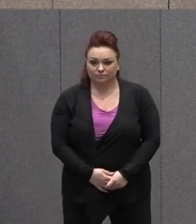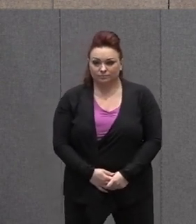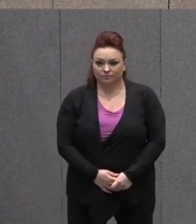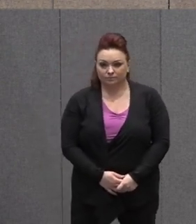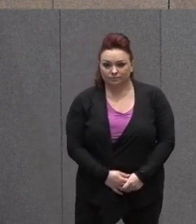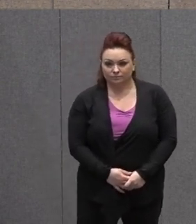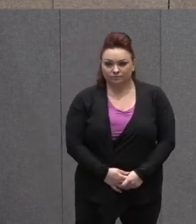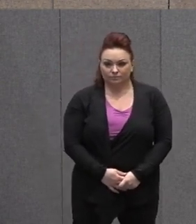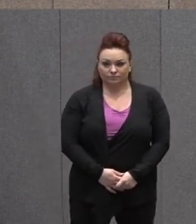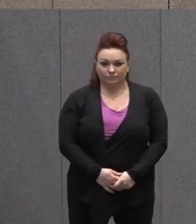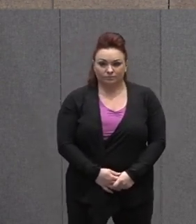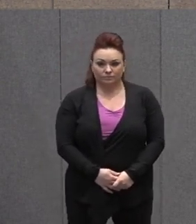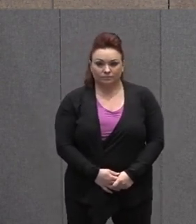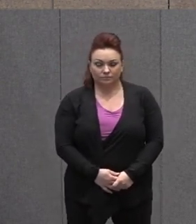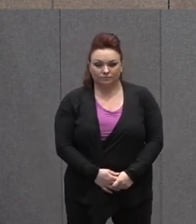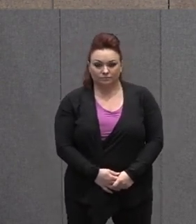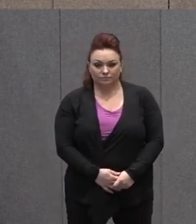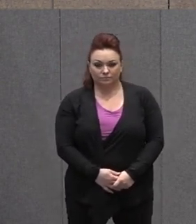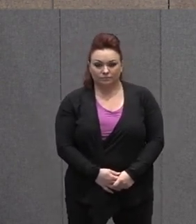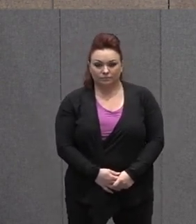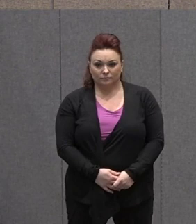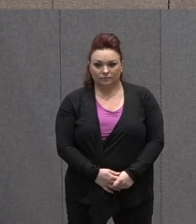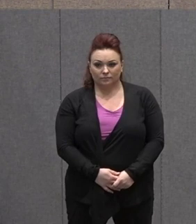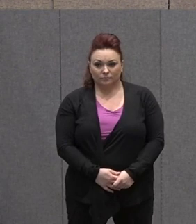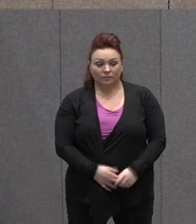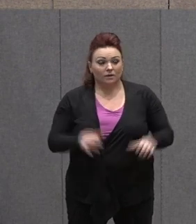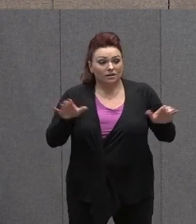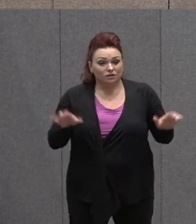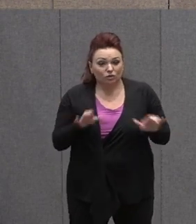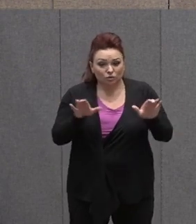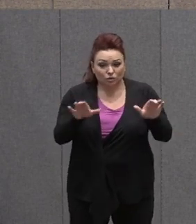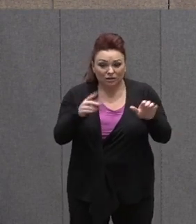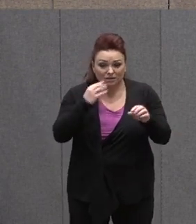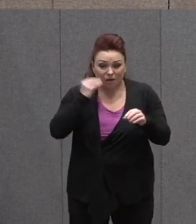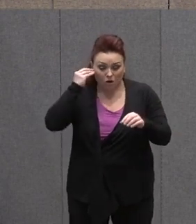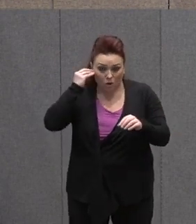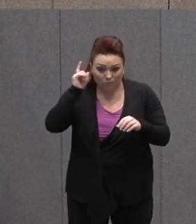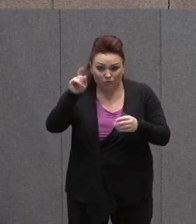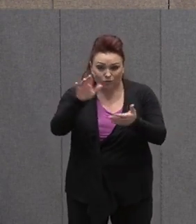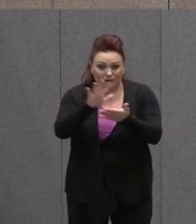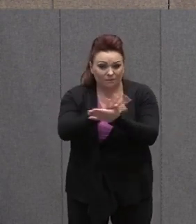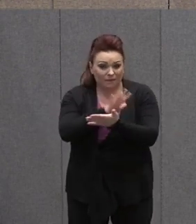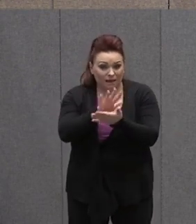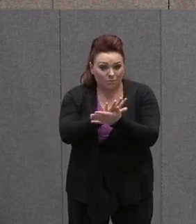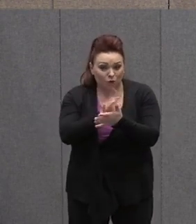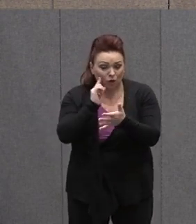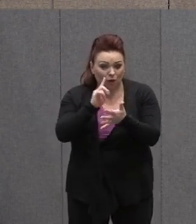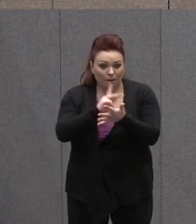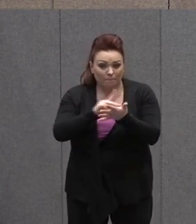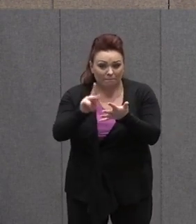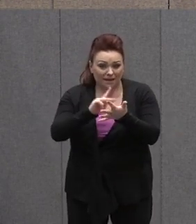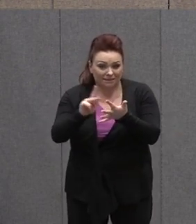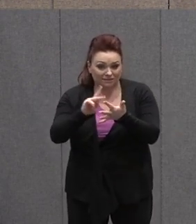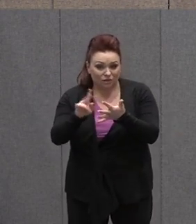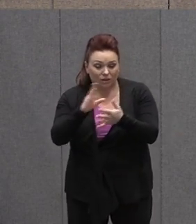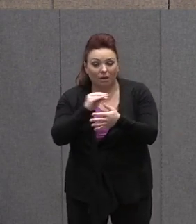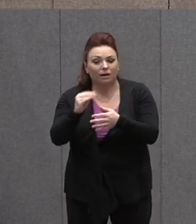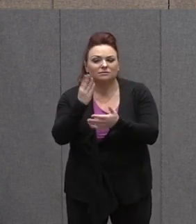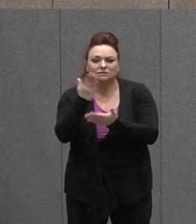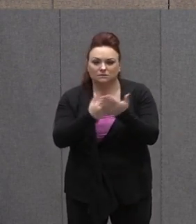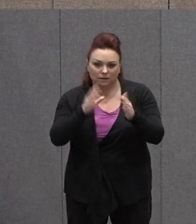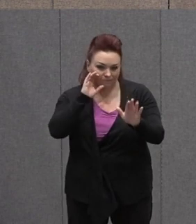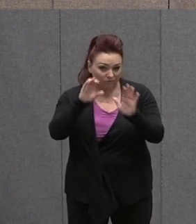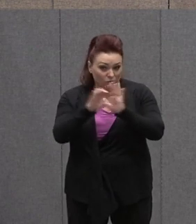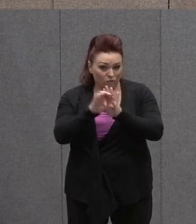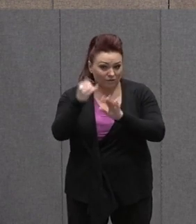To do this activity at home, all you'll need is a piece of paper, a pencil, and maybe some photographs